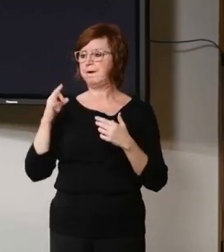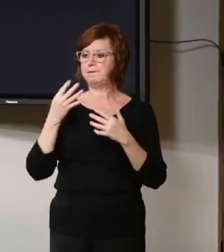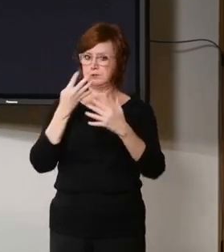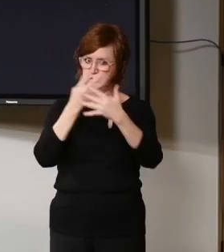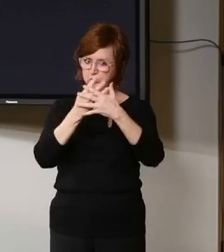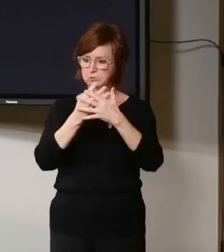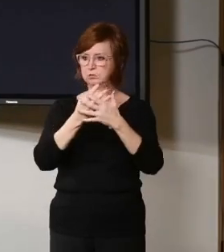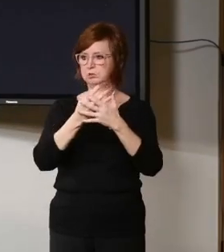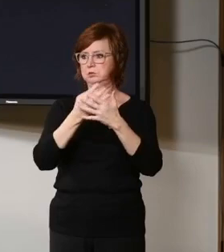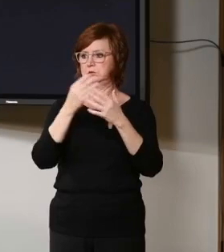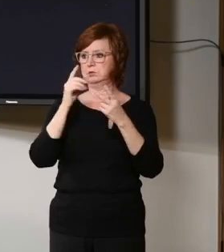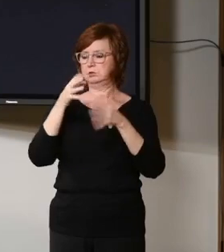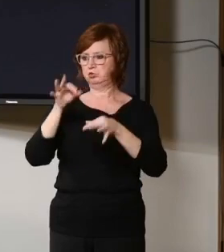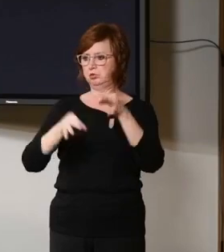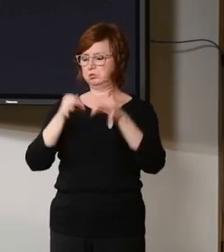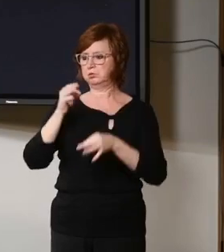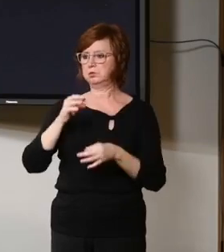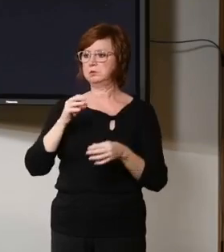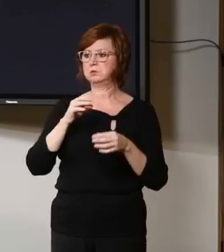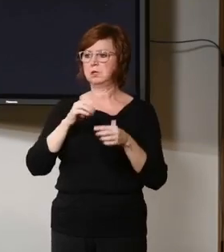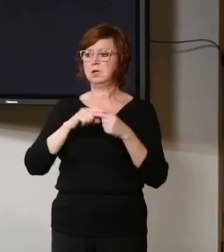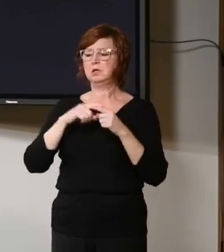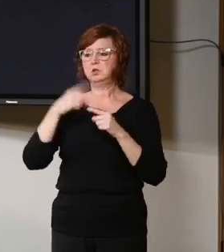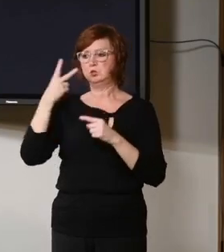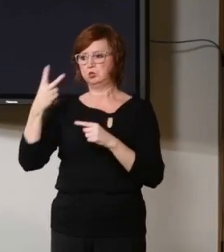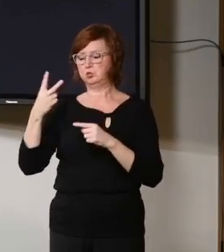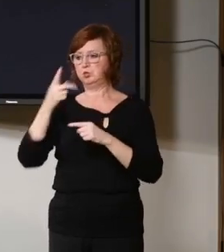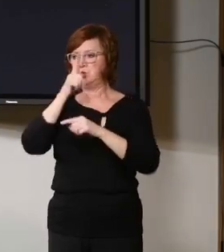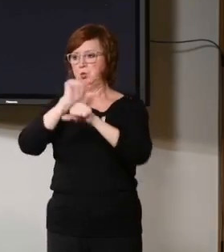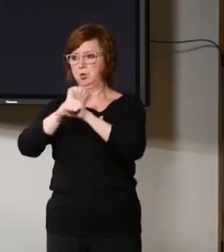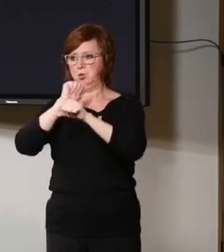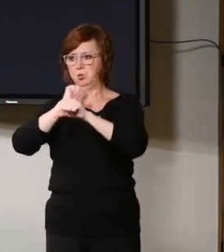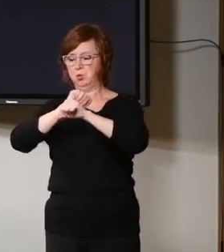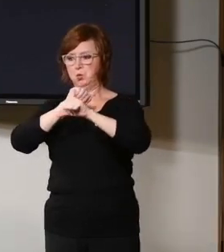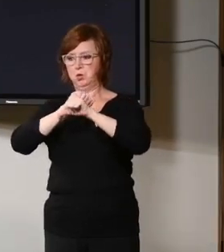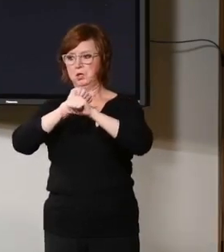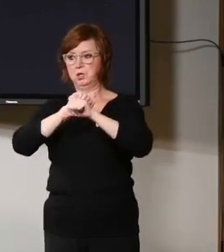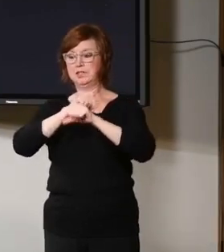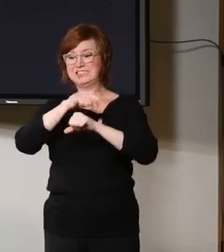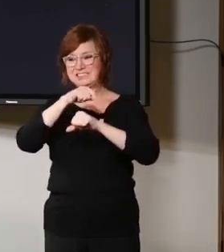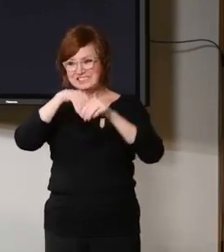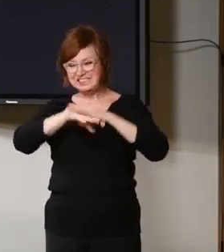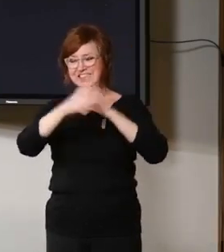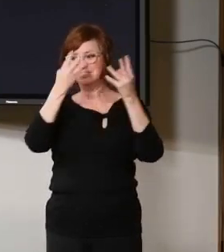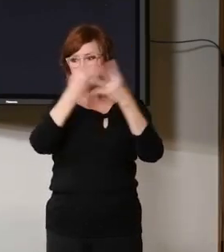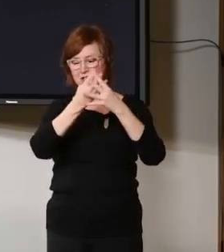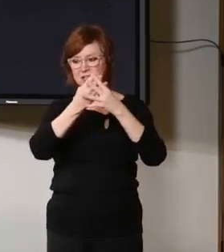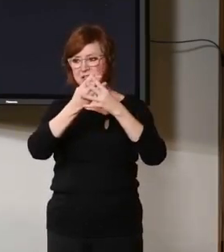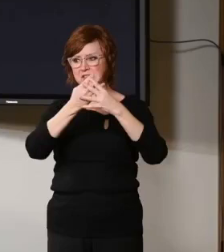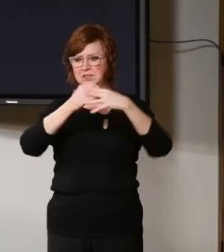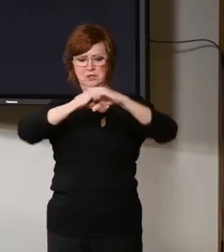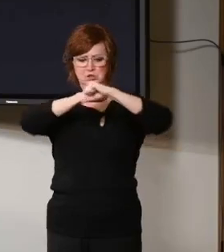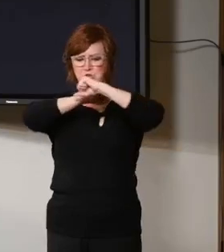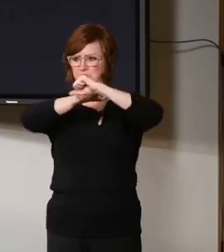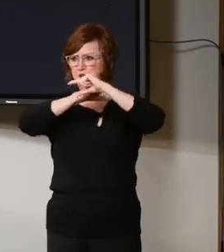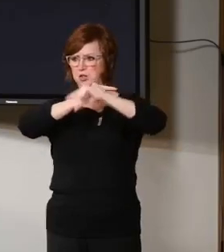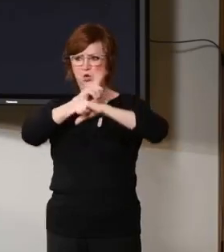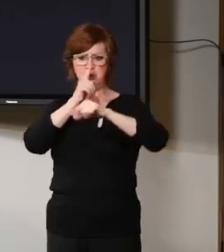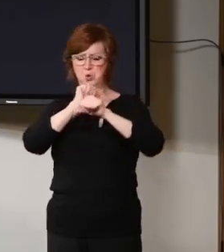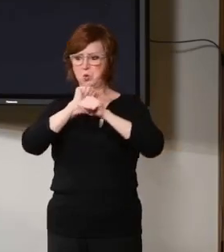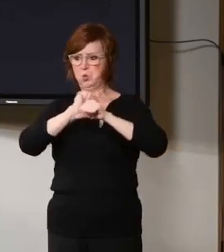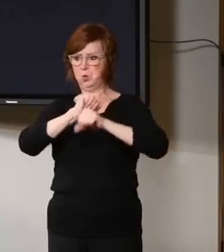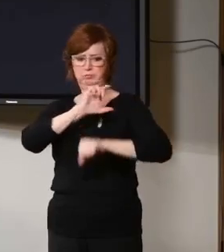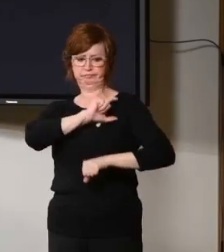positive virus. So I wanted to ask you, Dr. Shahab, regardless of whether they're at the presumptive or the